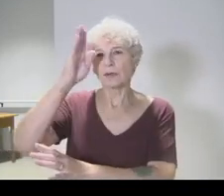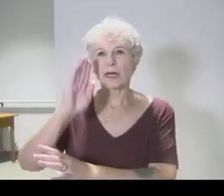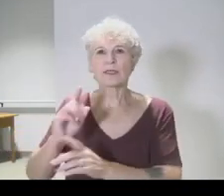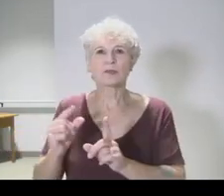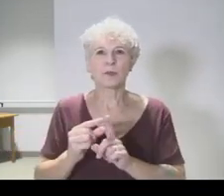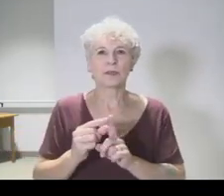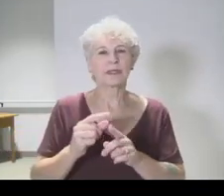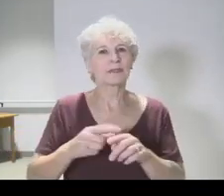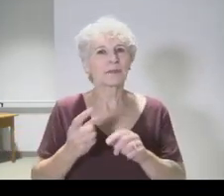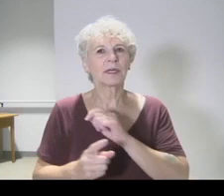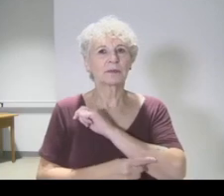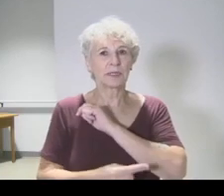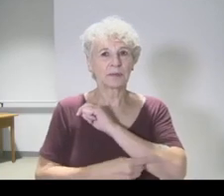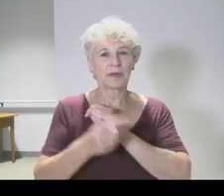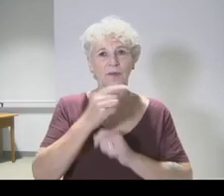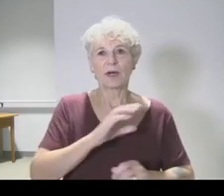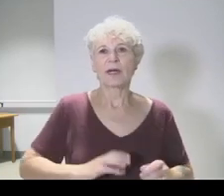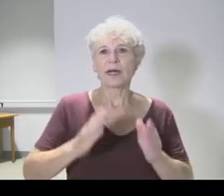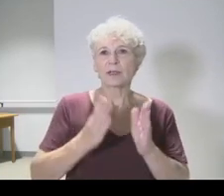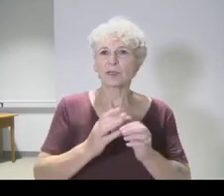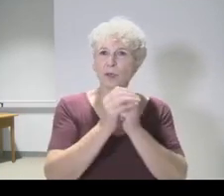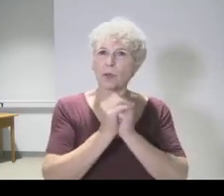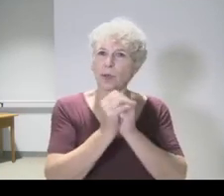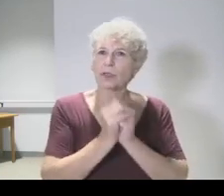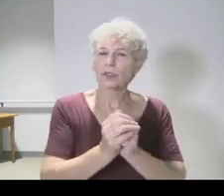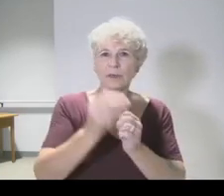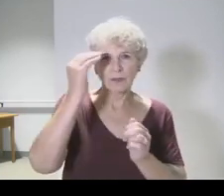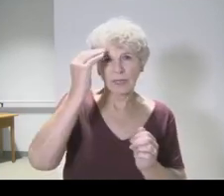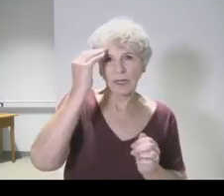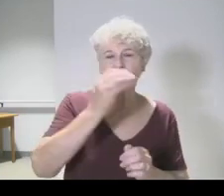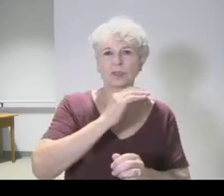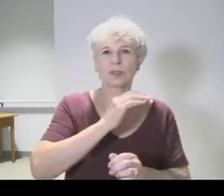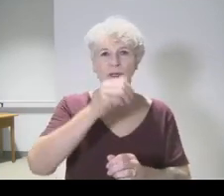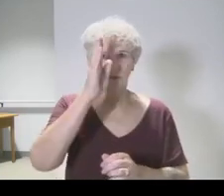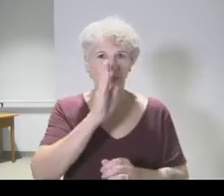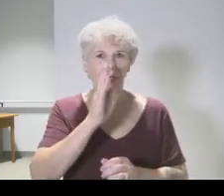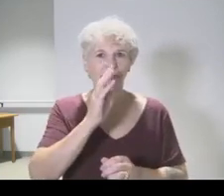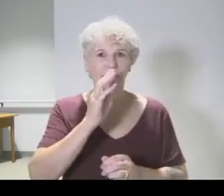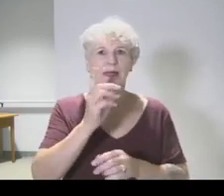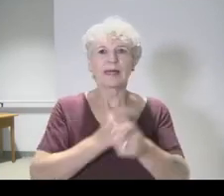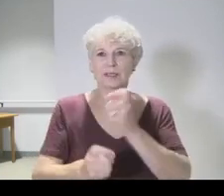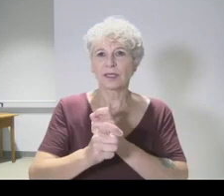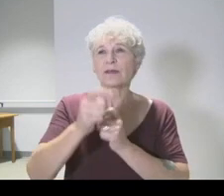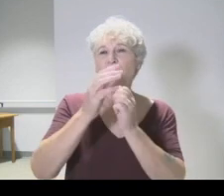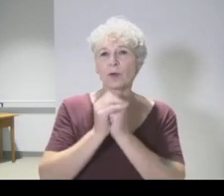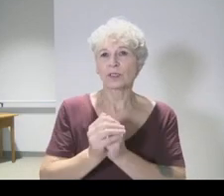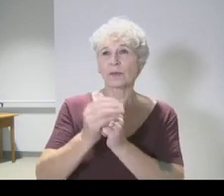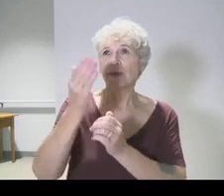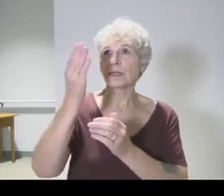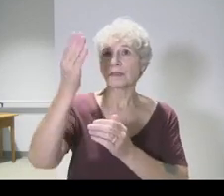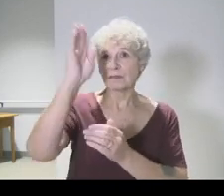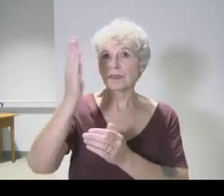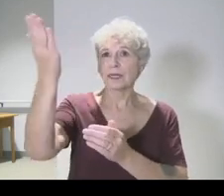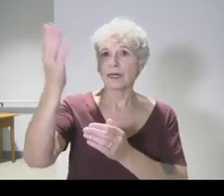Sometimes there's a temptation for Christians to worship their knowledge of God instead of actually worshiping God. They know